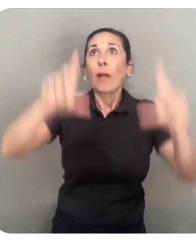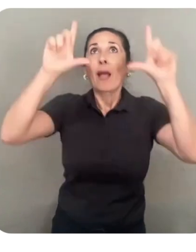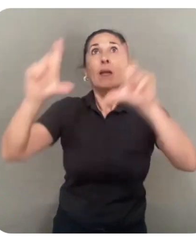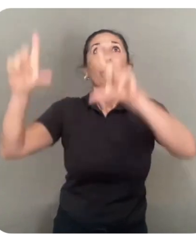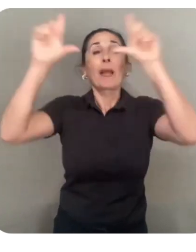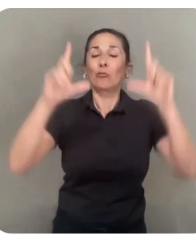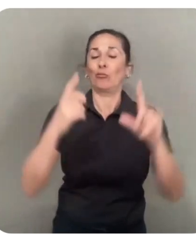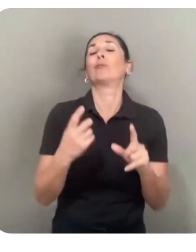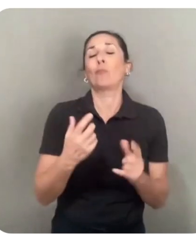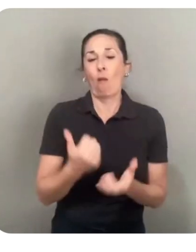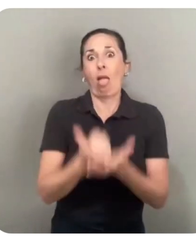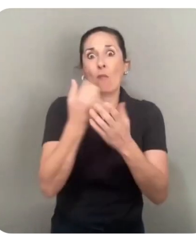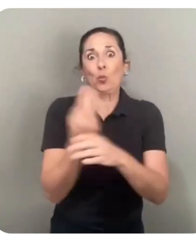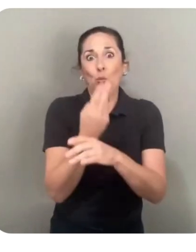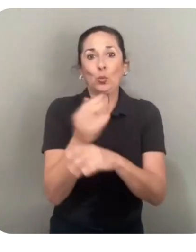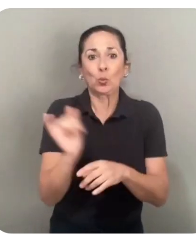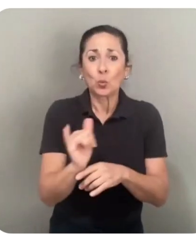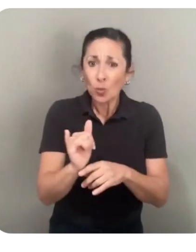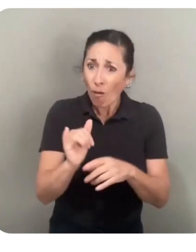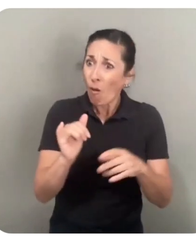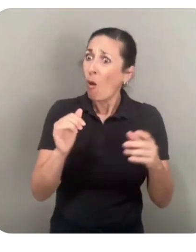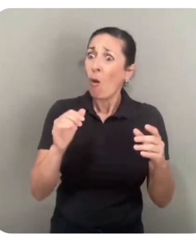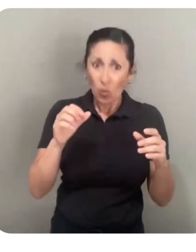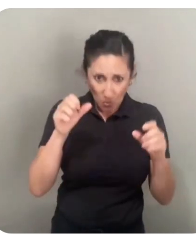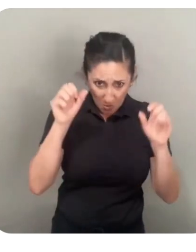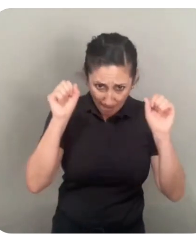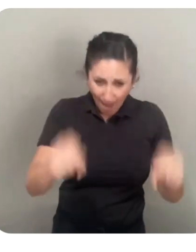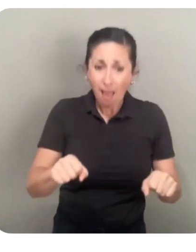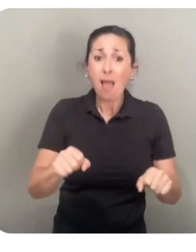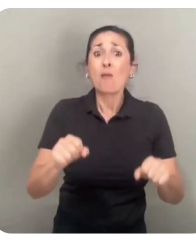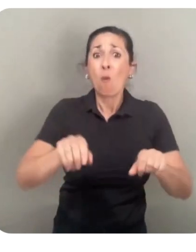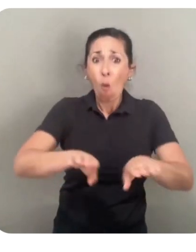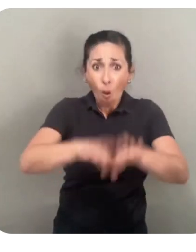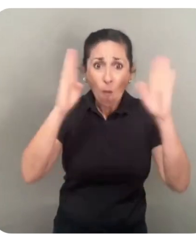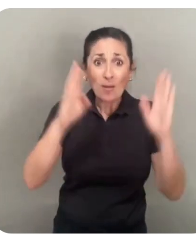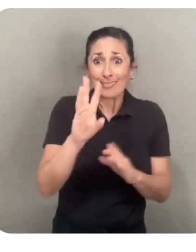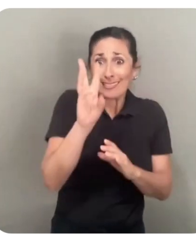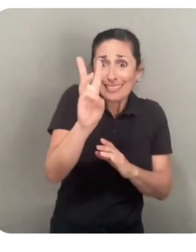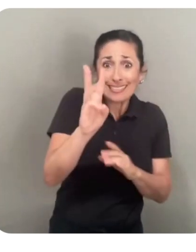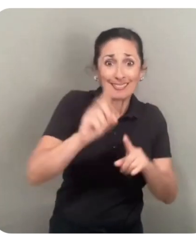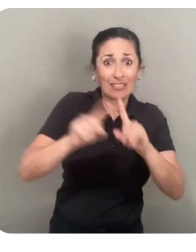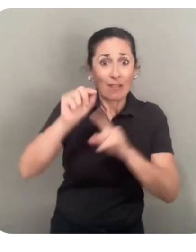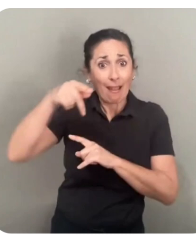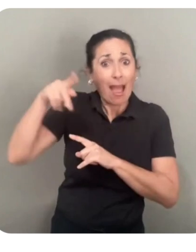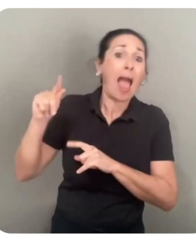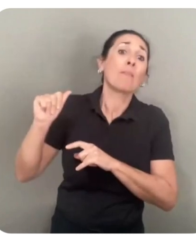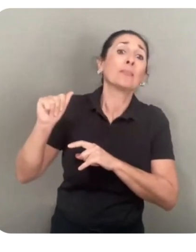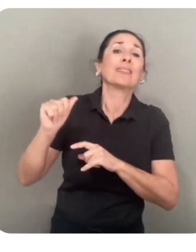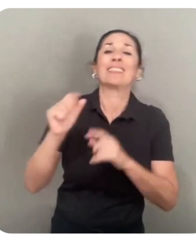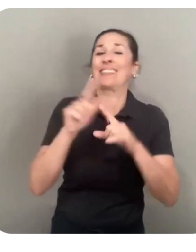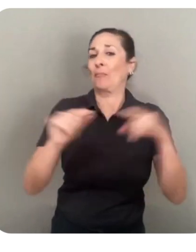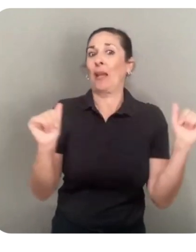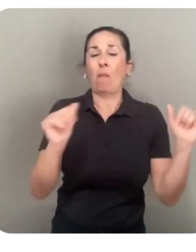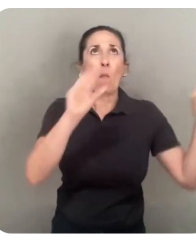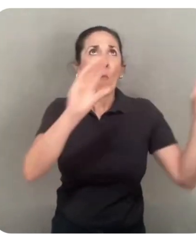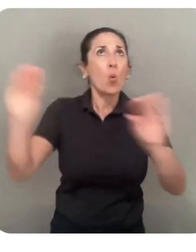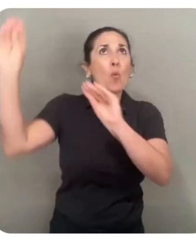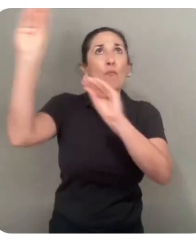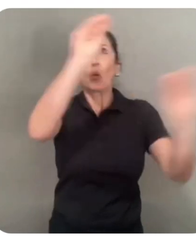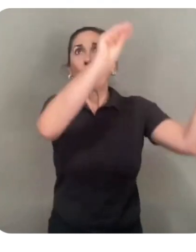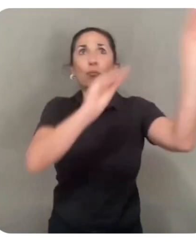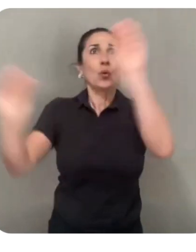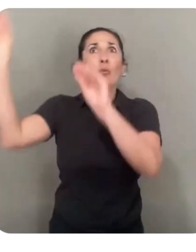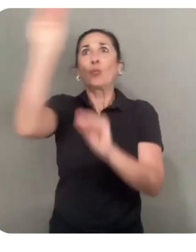too. We've unlocked the ability for you to open up to 6 apps at once and move those panels freely around your